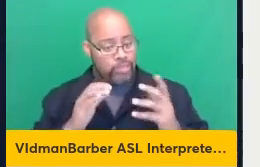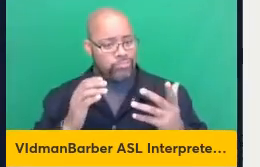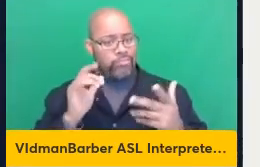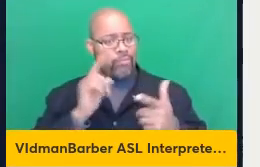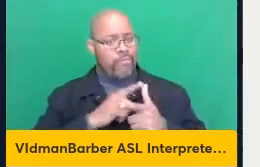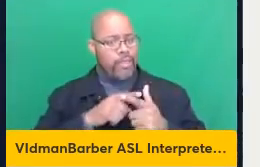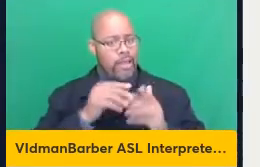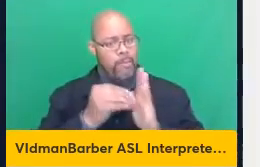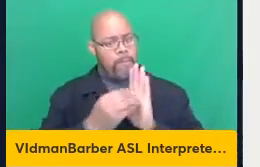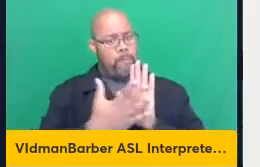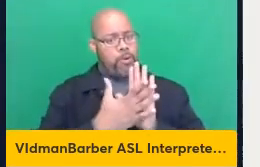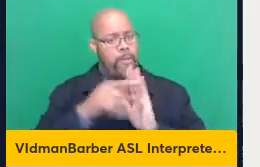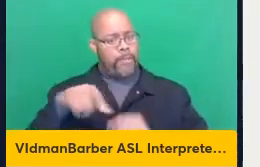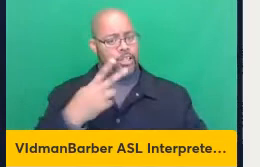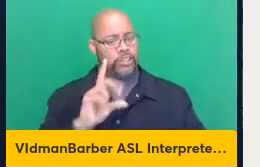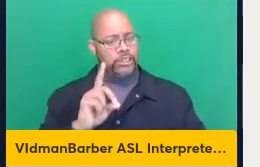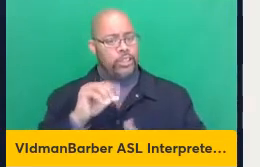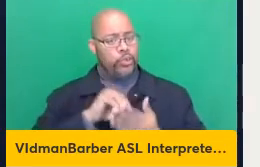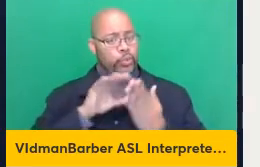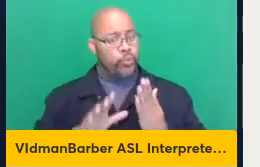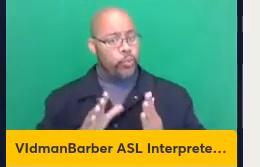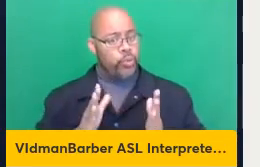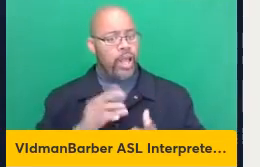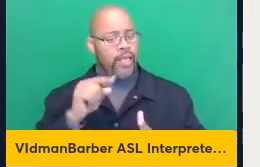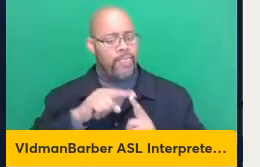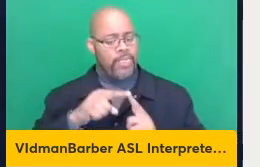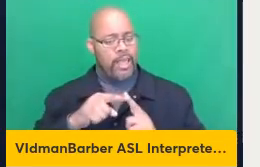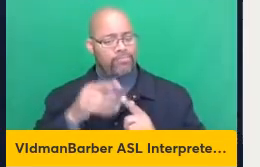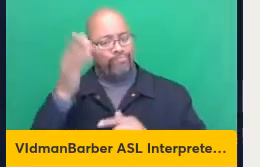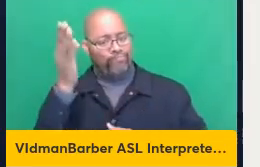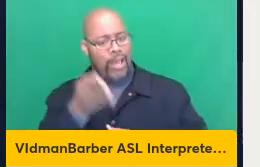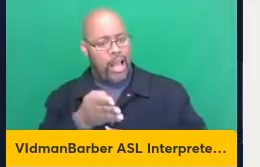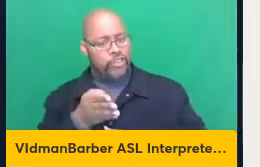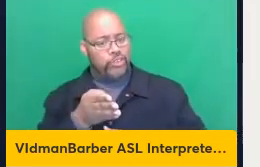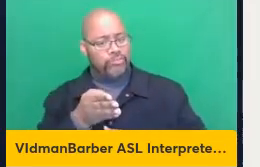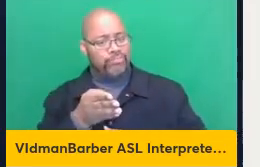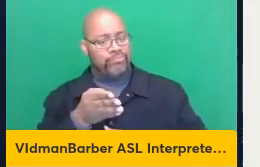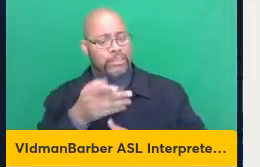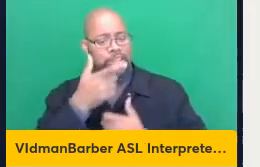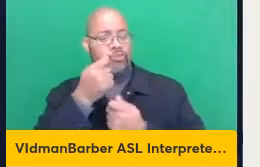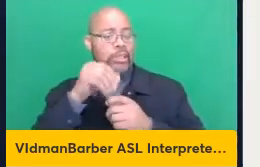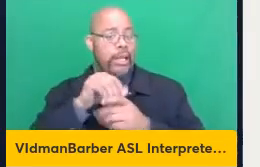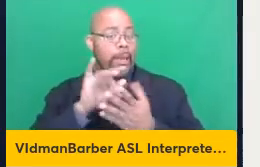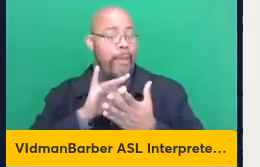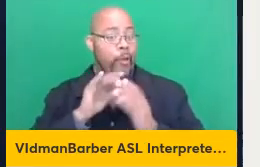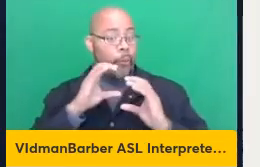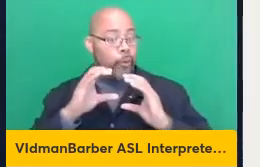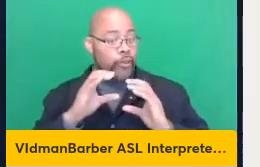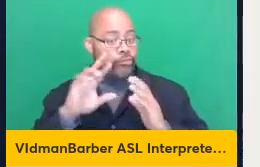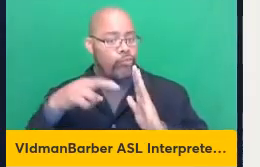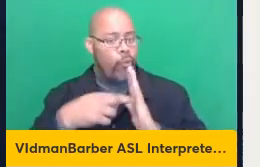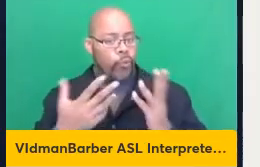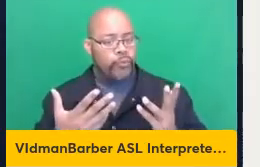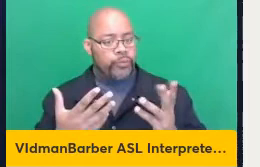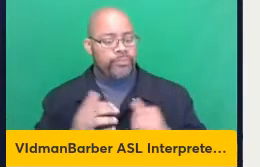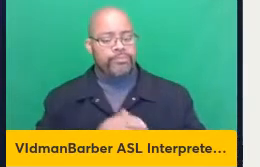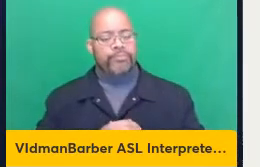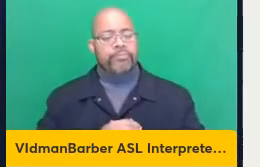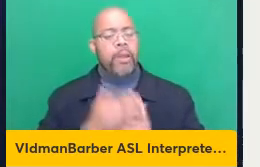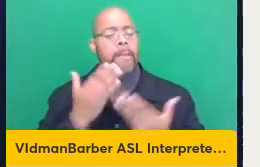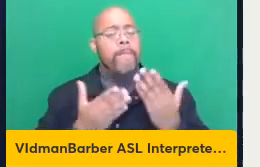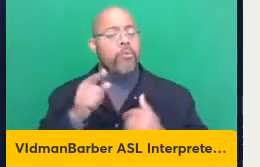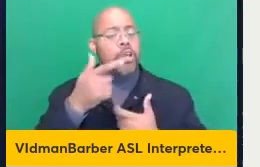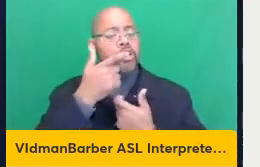Then put in PhD student and then put a slash interested in medical communications roles. Maybe